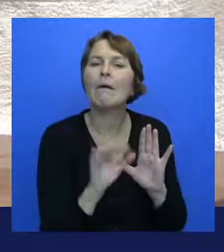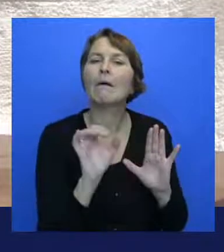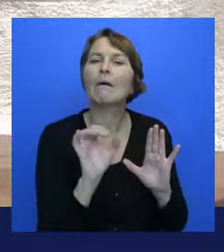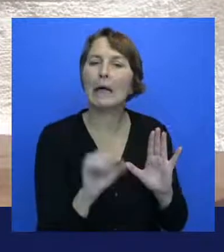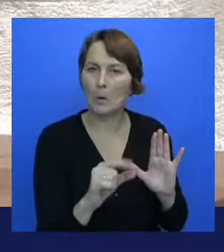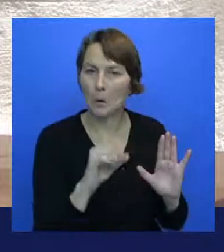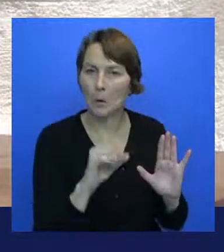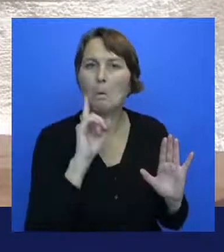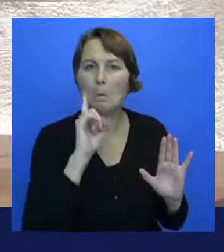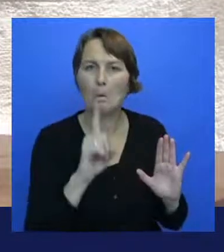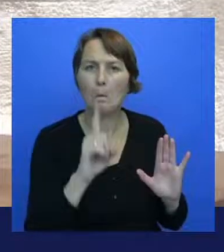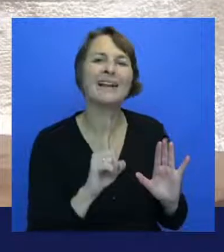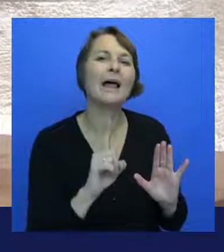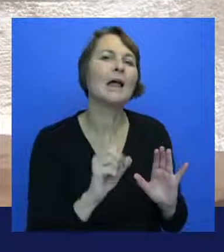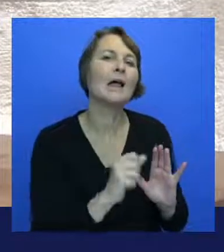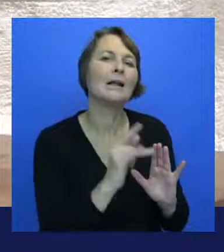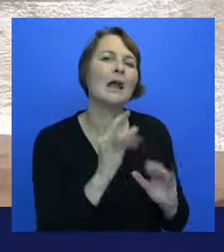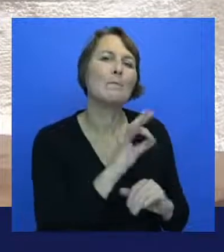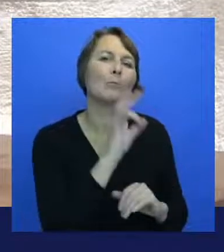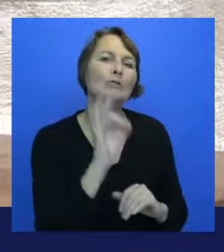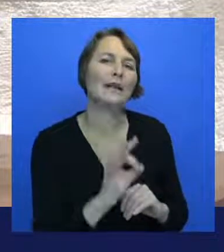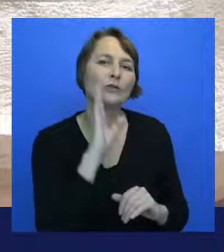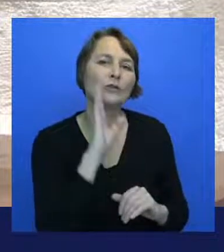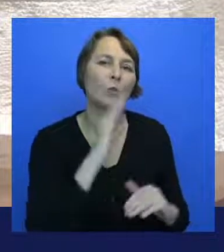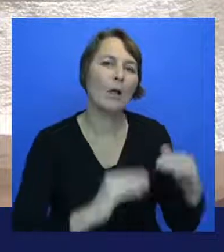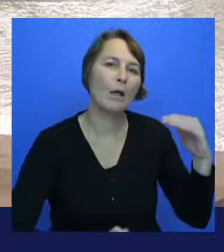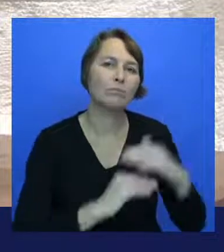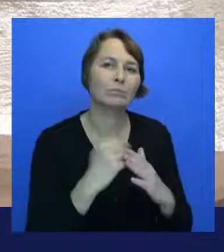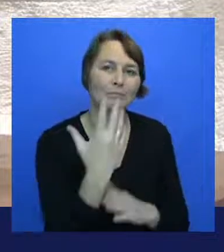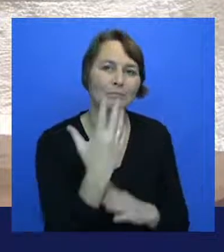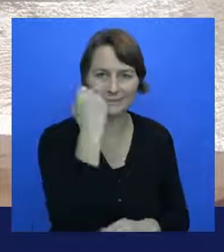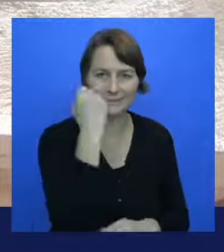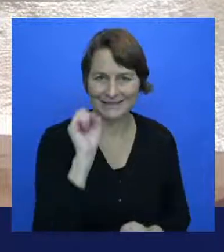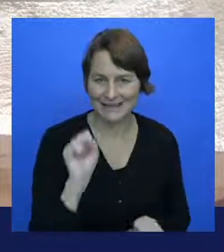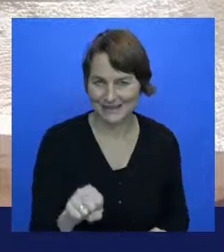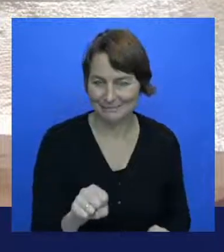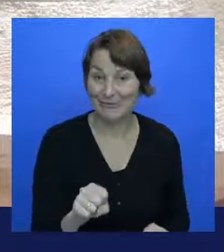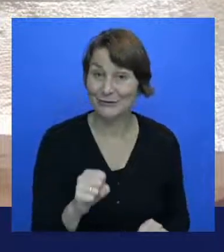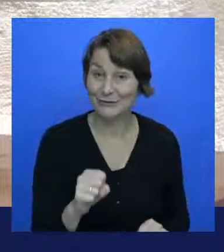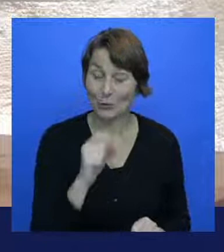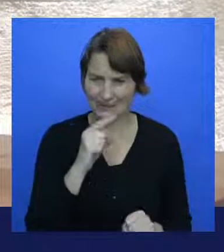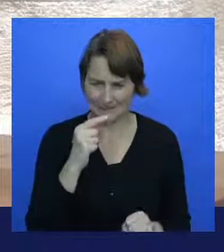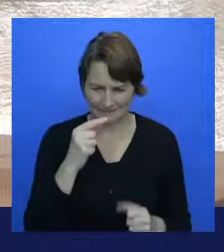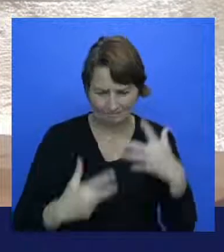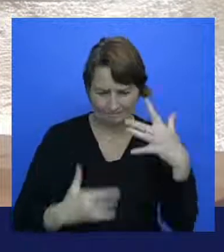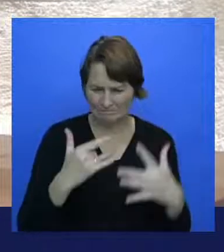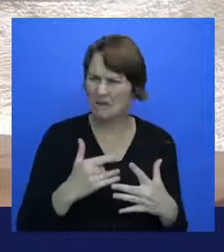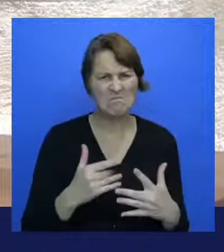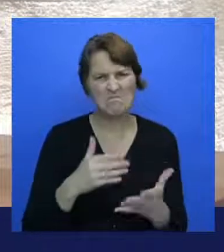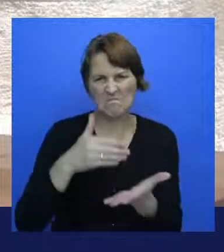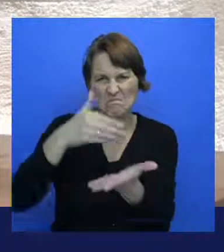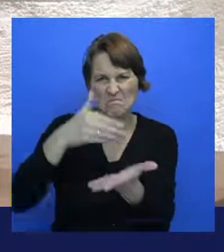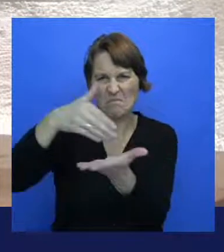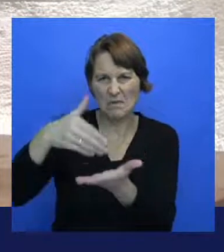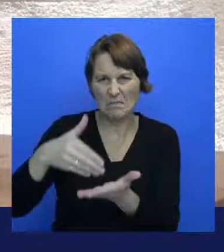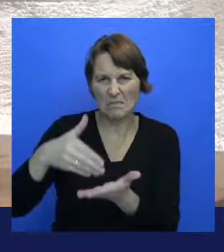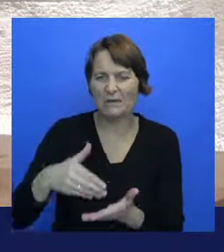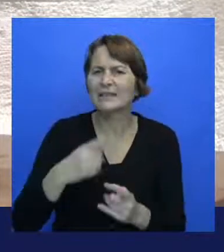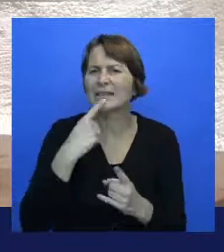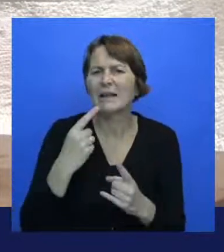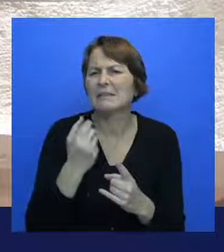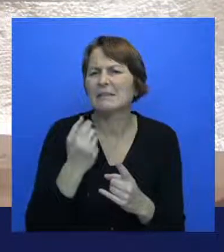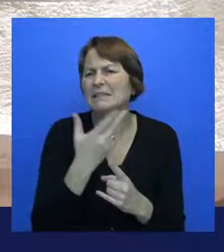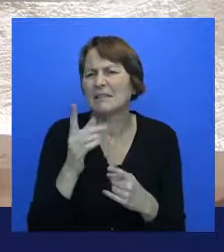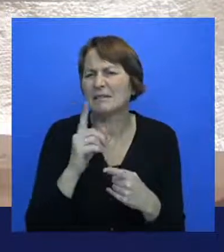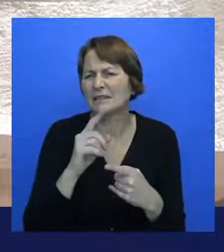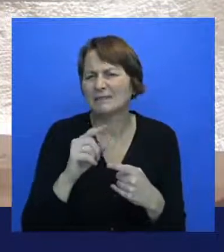accurate percentage is something, right? So, and you can literally mathematically define that. And there's something called VC dimension. There's an